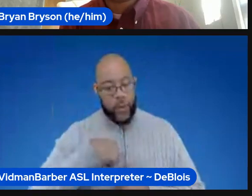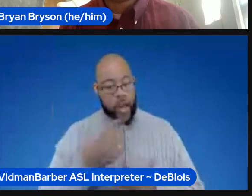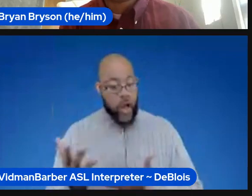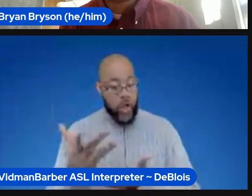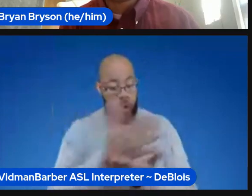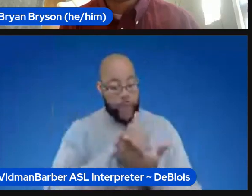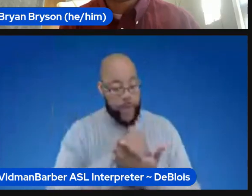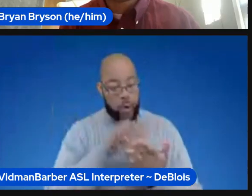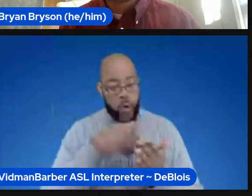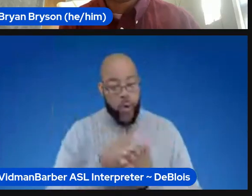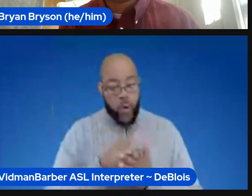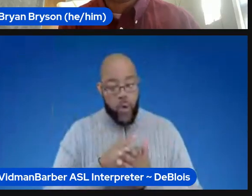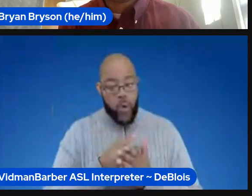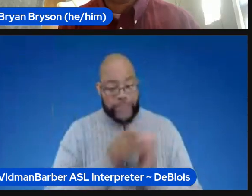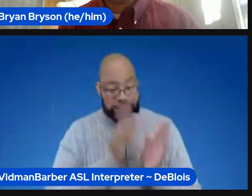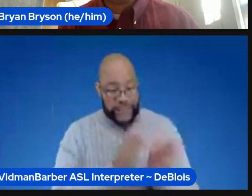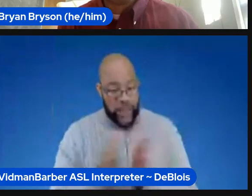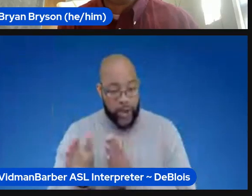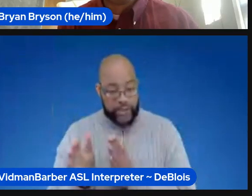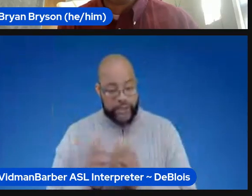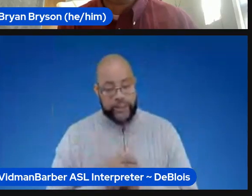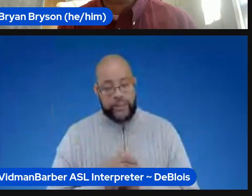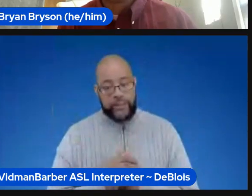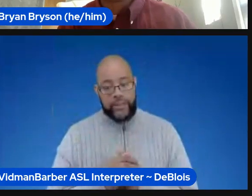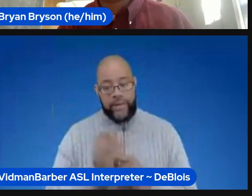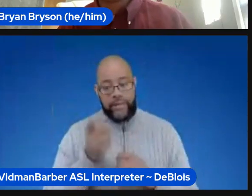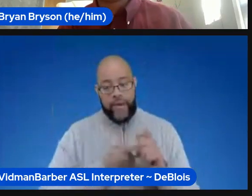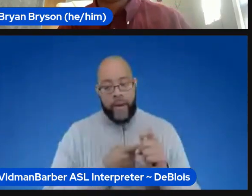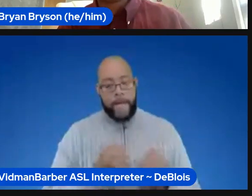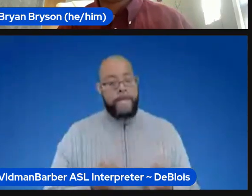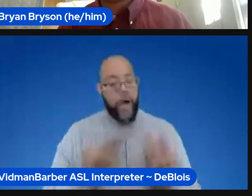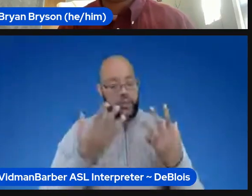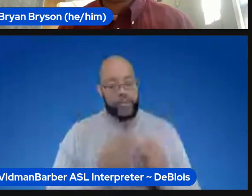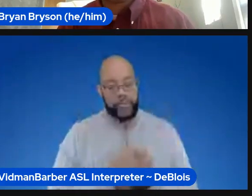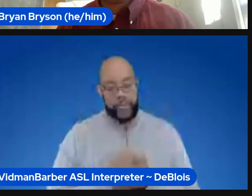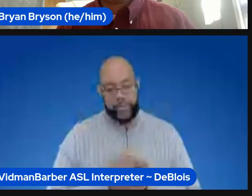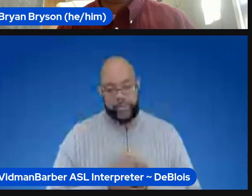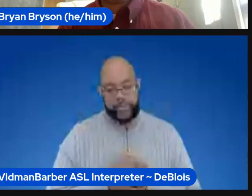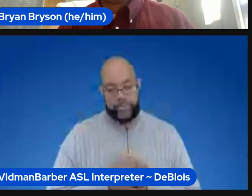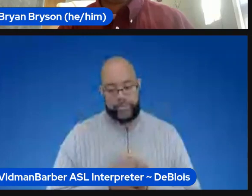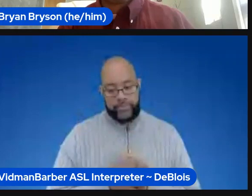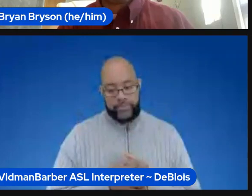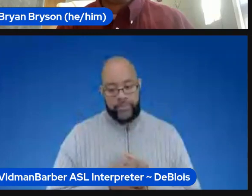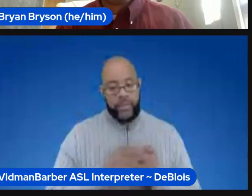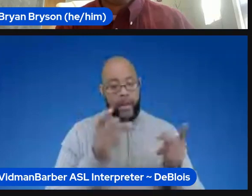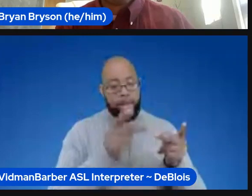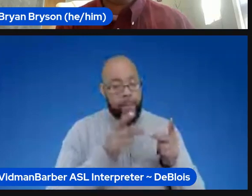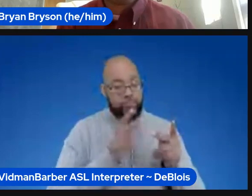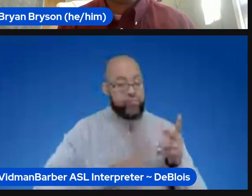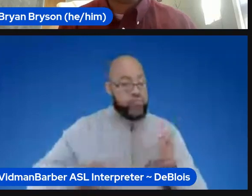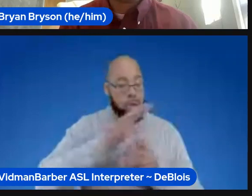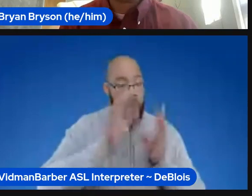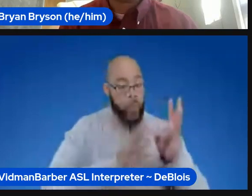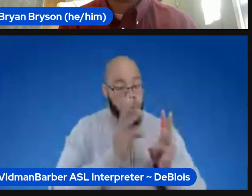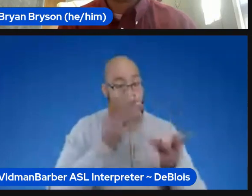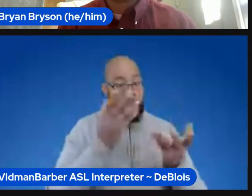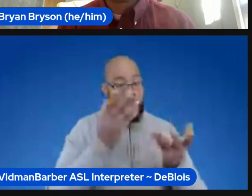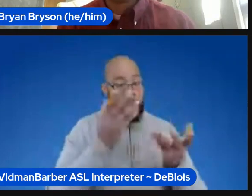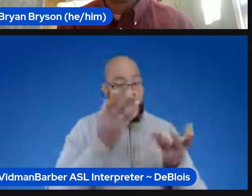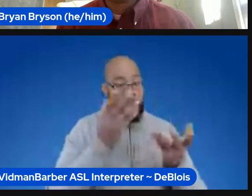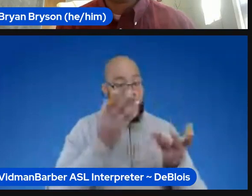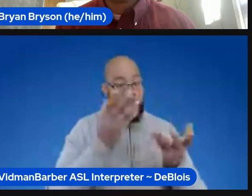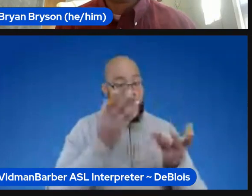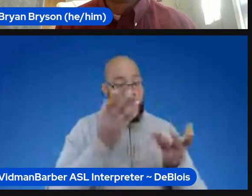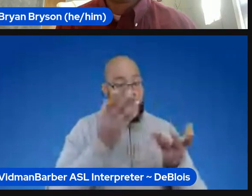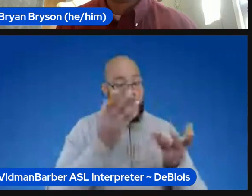those, sequencing runs from multiple places around the world, we might get to those numbers,